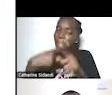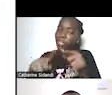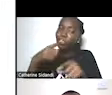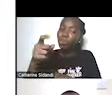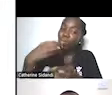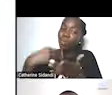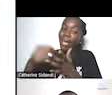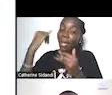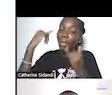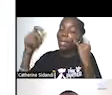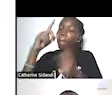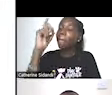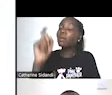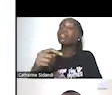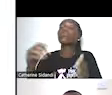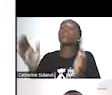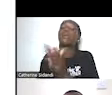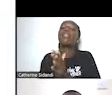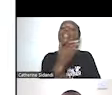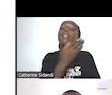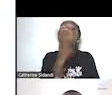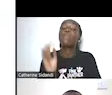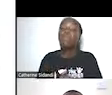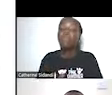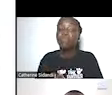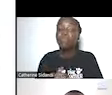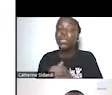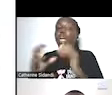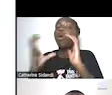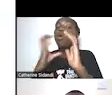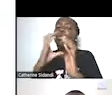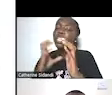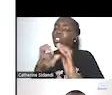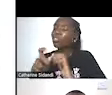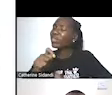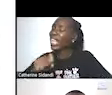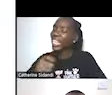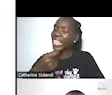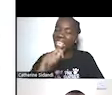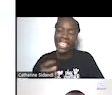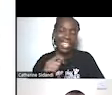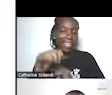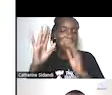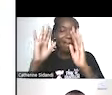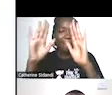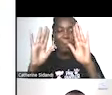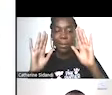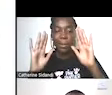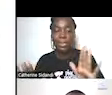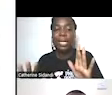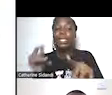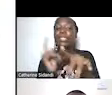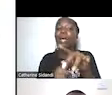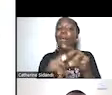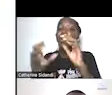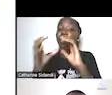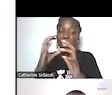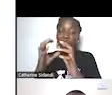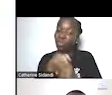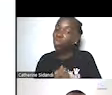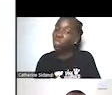you do with them. Communication is a very key skill when it comes down to communicating whatever you have. Well,